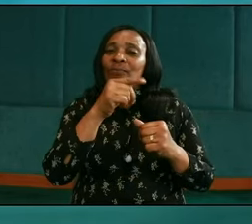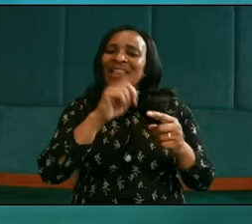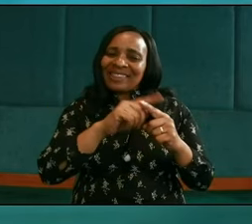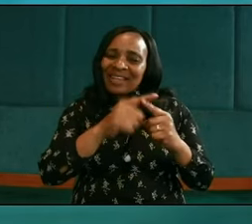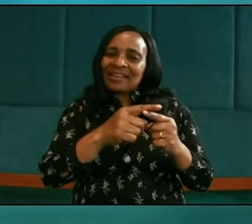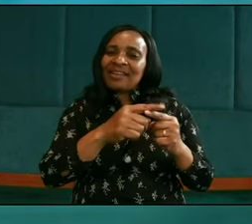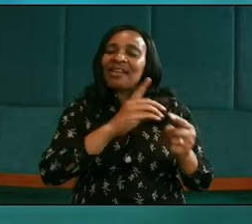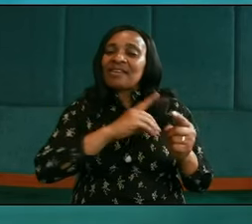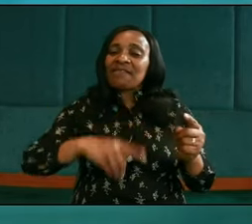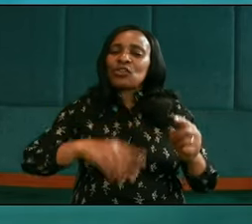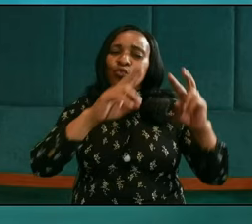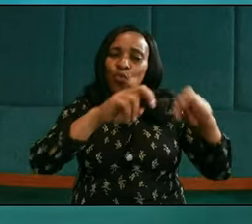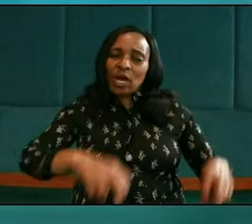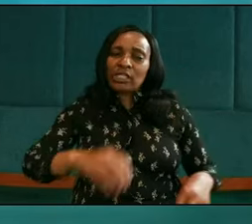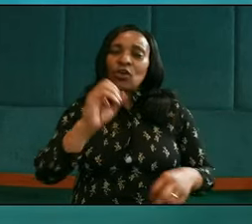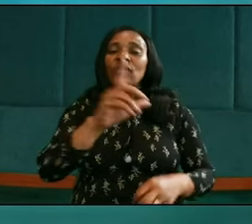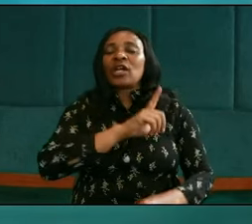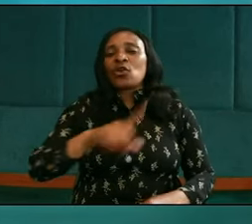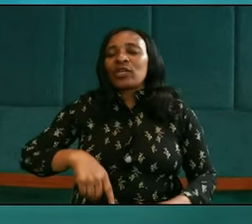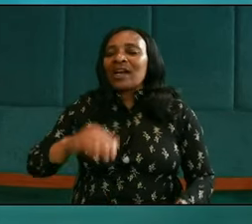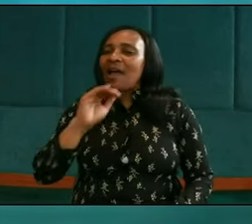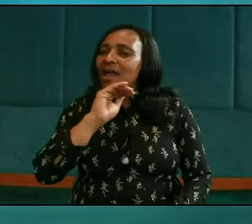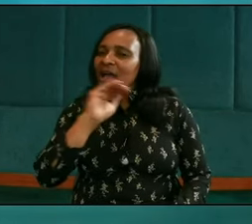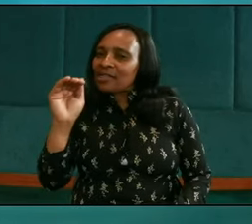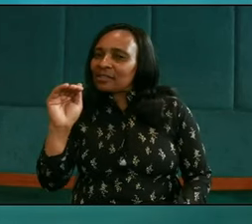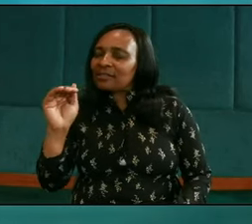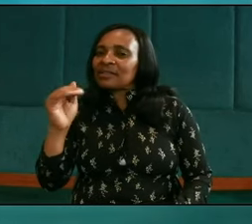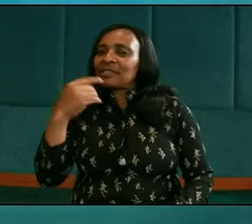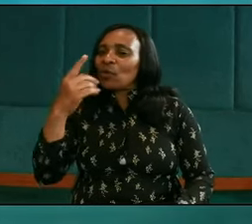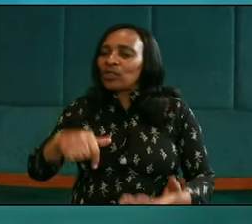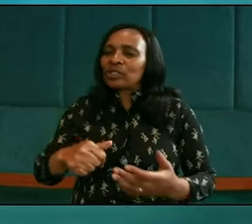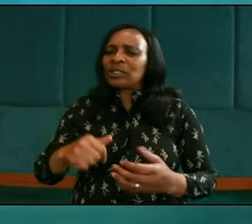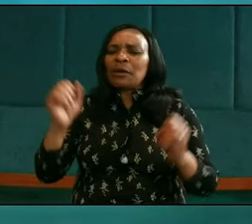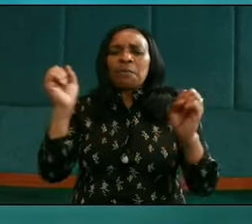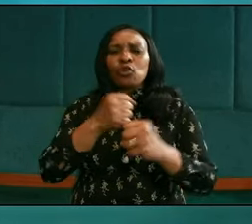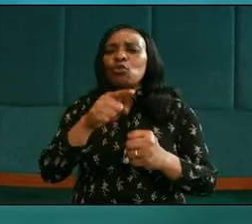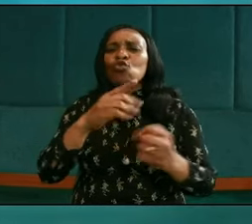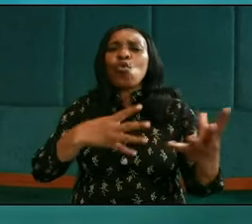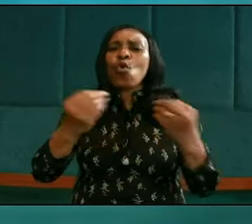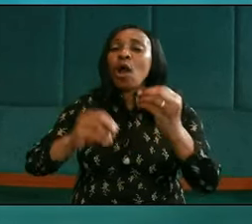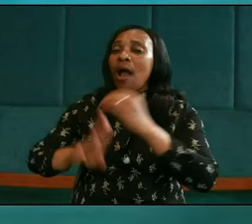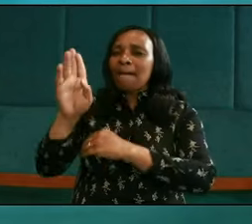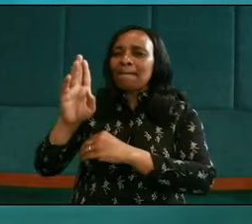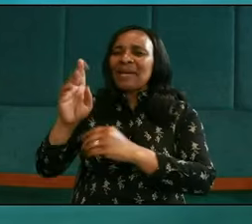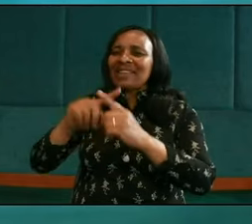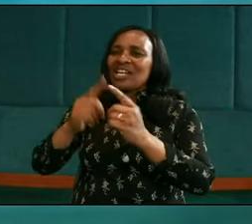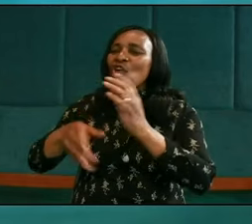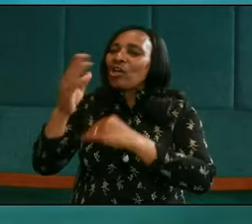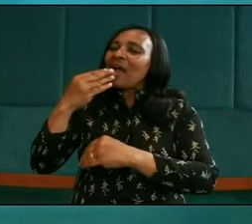Then David inquired of the Lord, and he said, you shall not go up. God told him, you shall not go